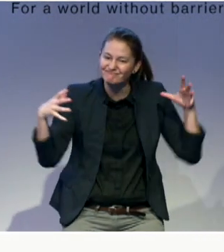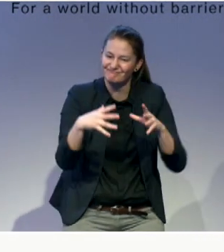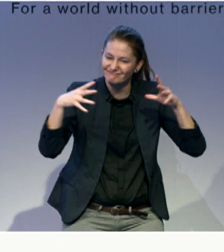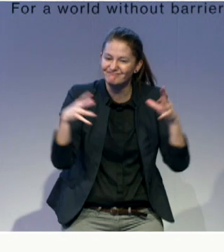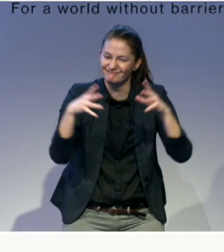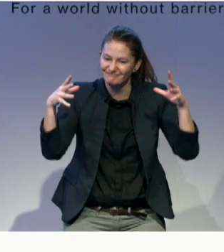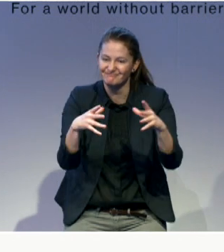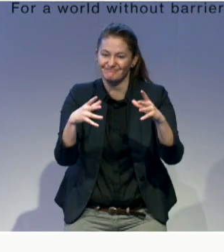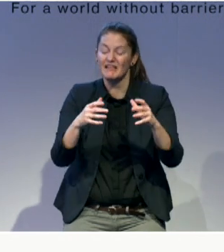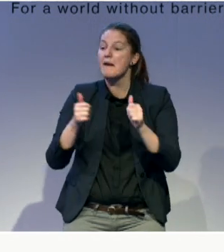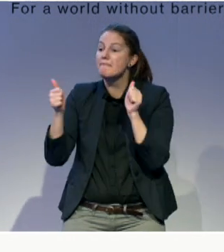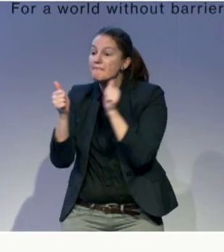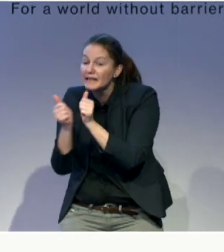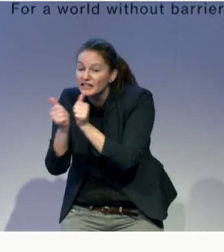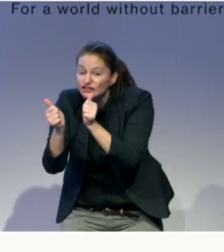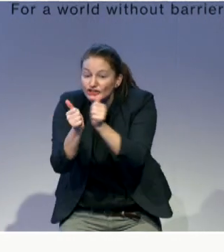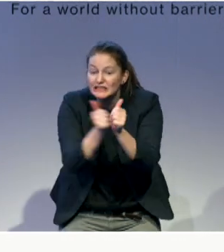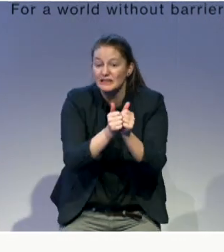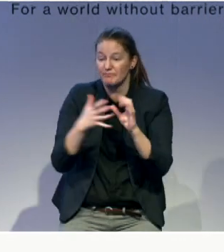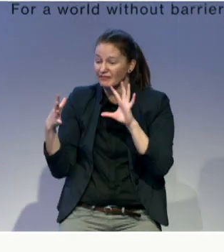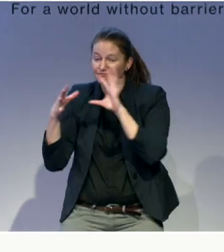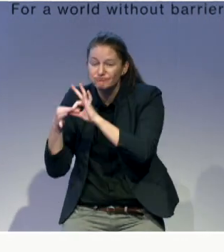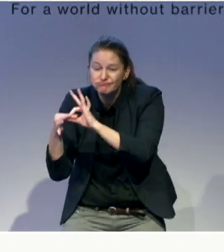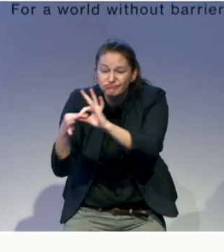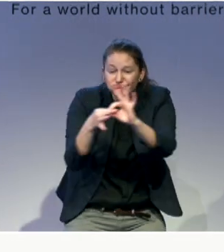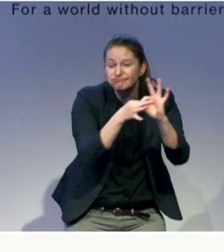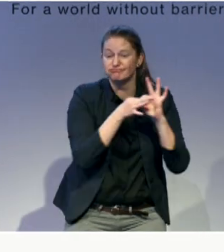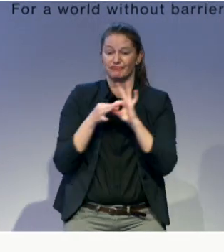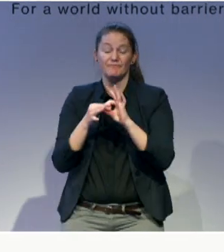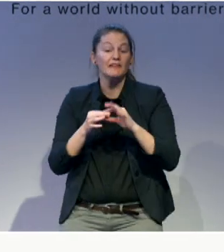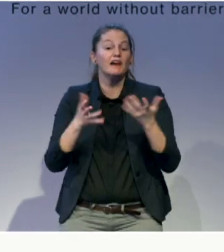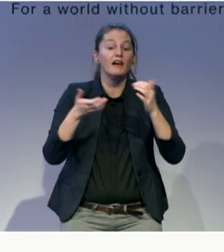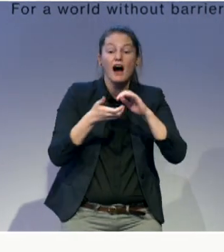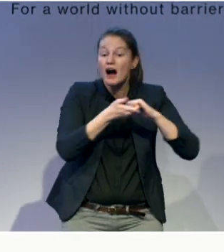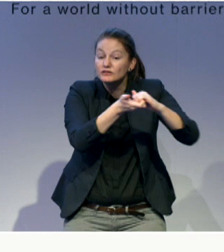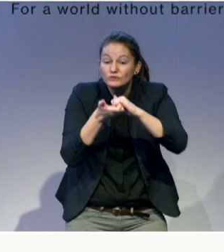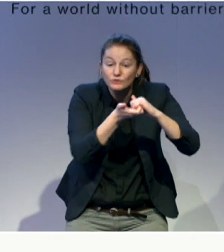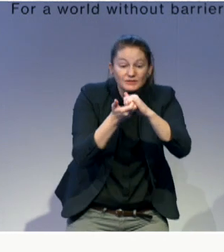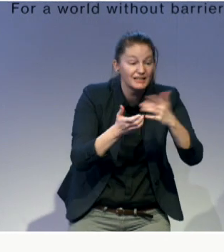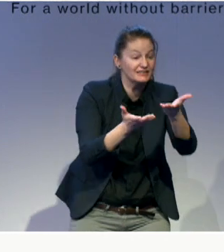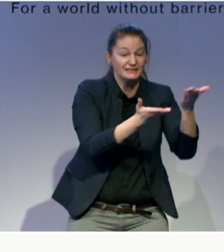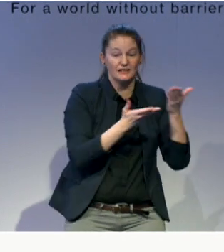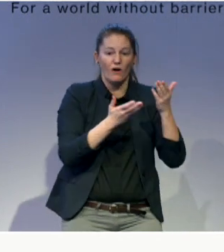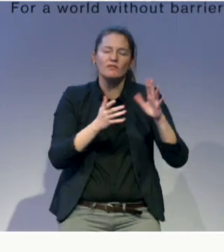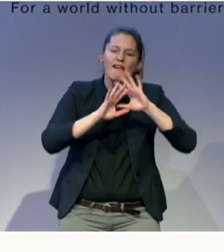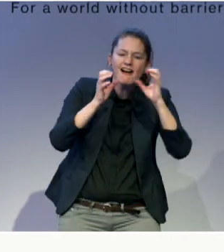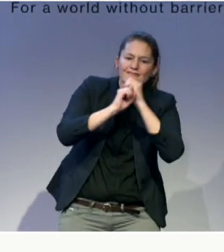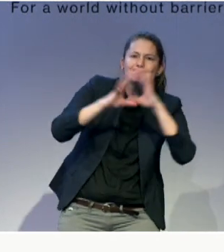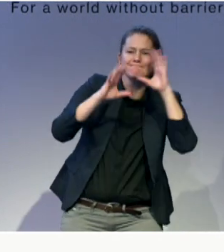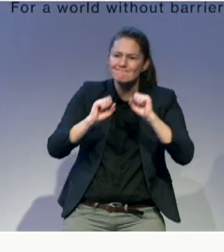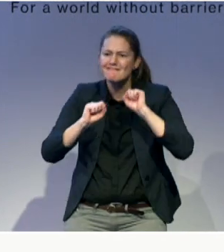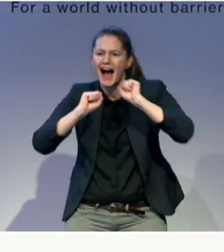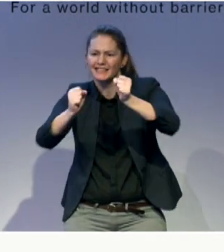shared passions, visions, and activities. The Zero Project is what enables us all